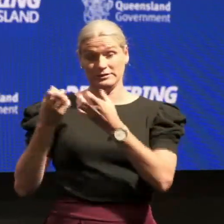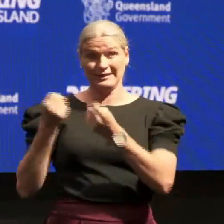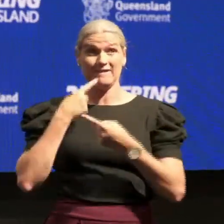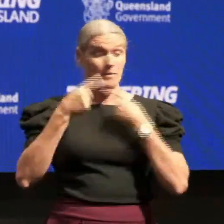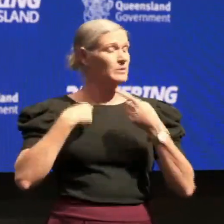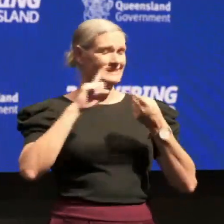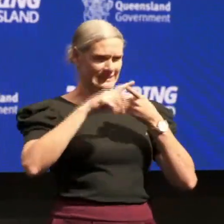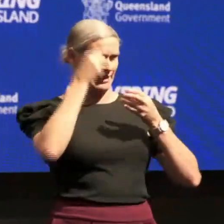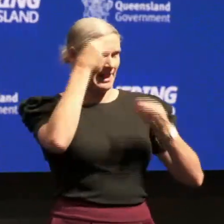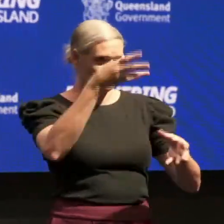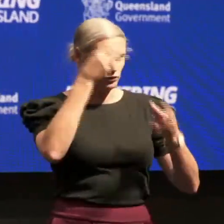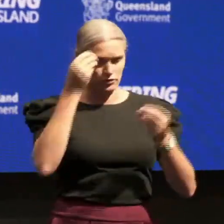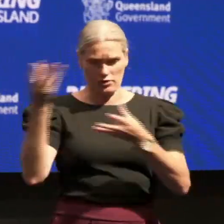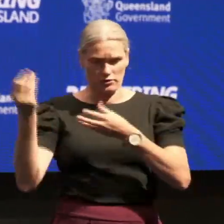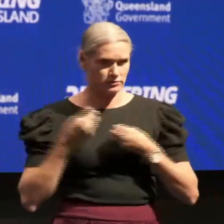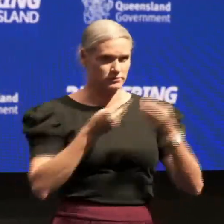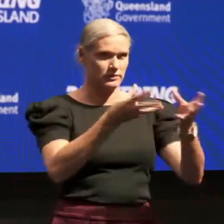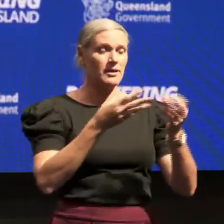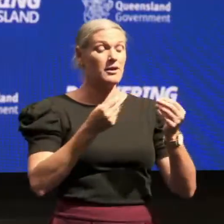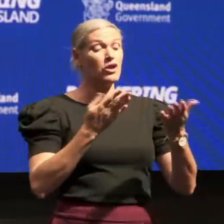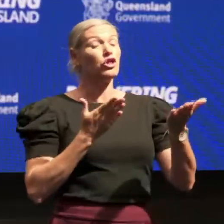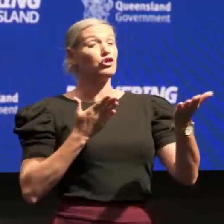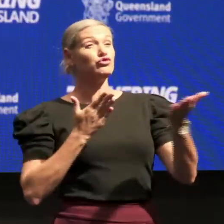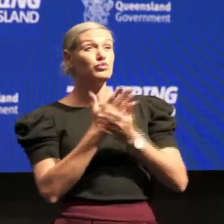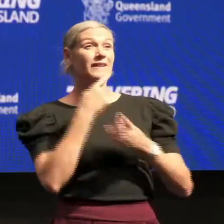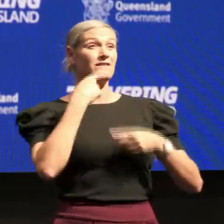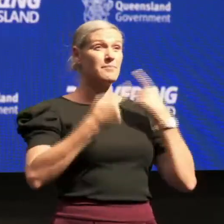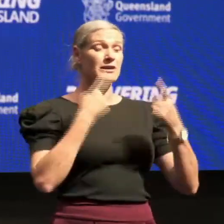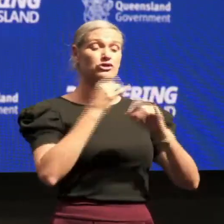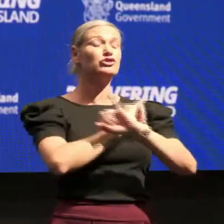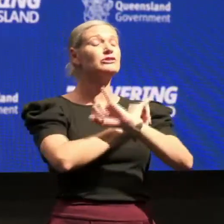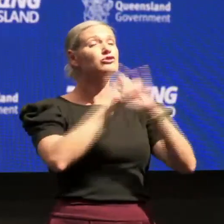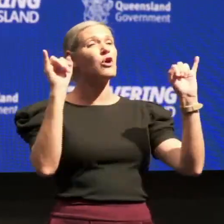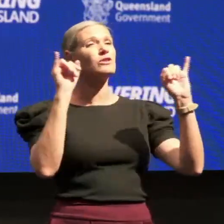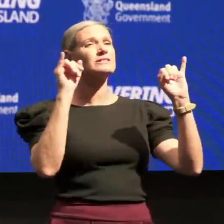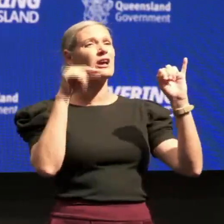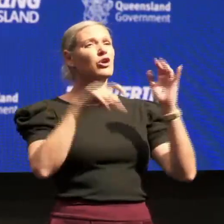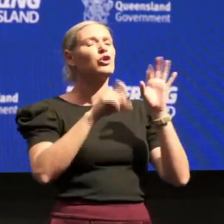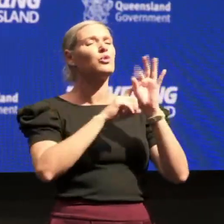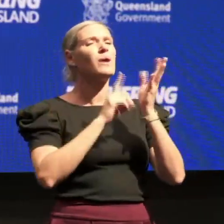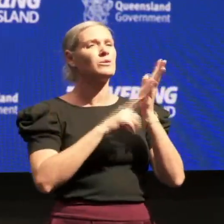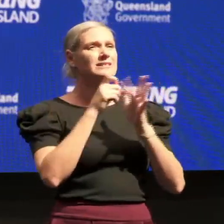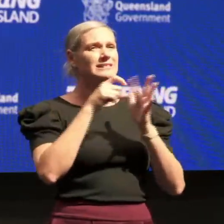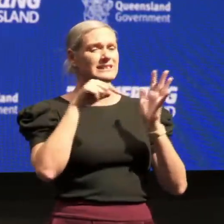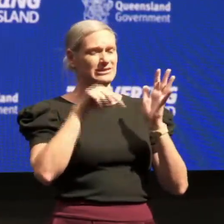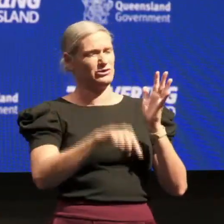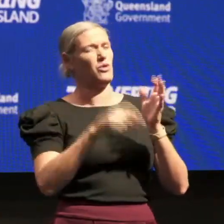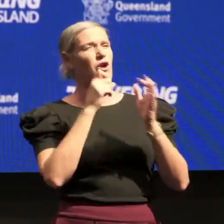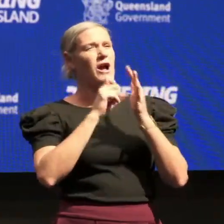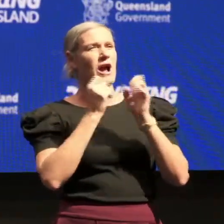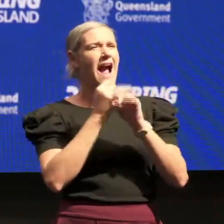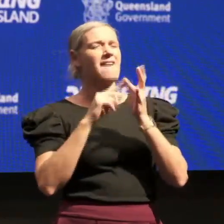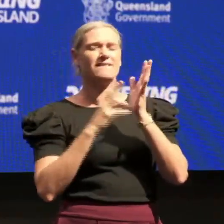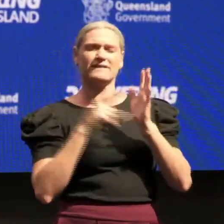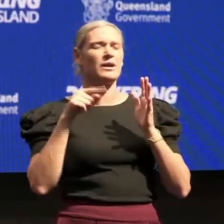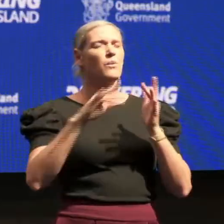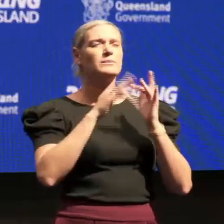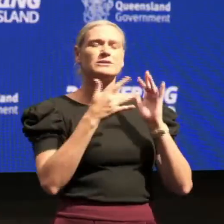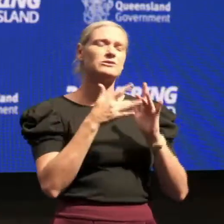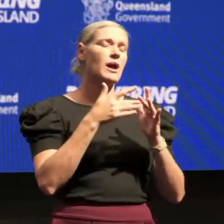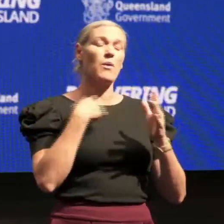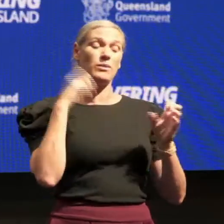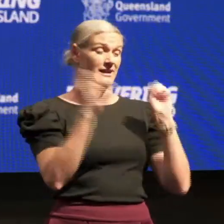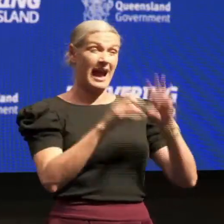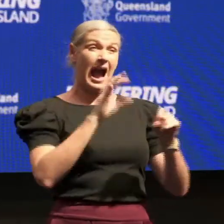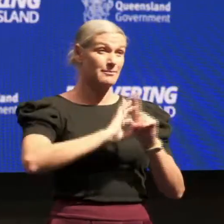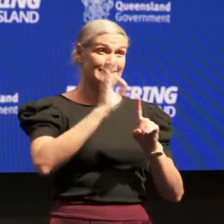people. The best source of truth is that disaster.qld website, and your local council's dashboard is also on there, and they update